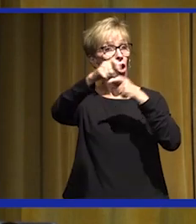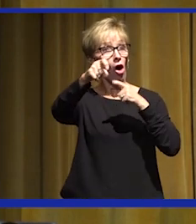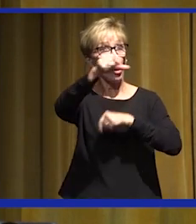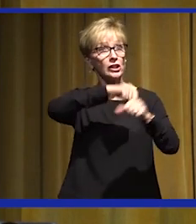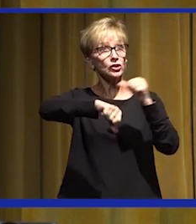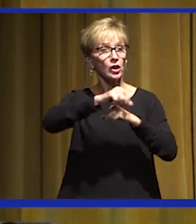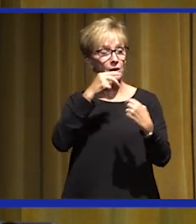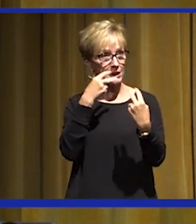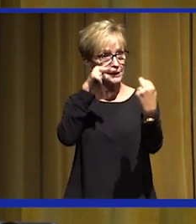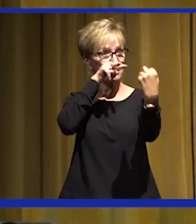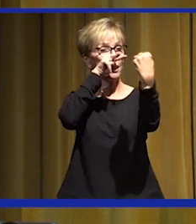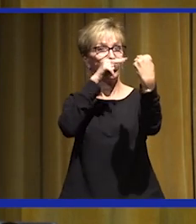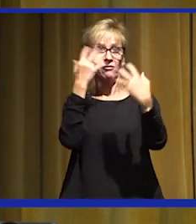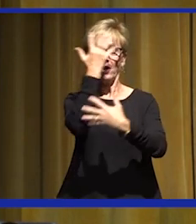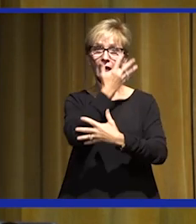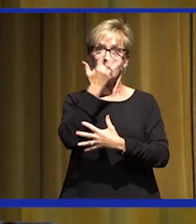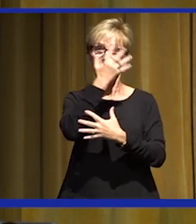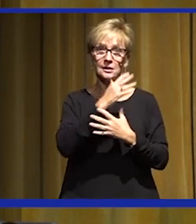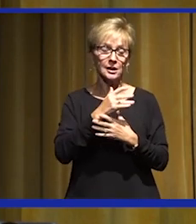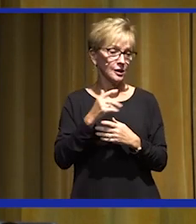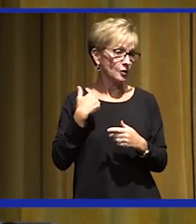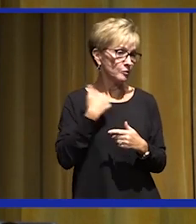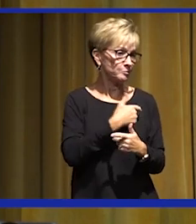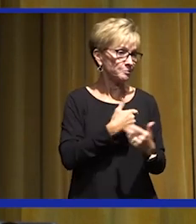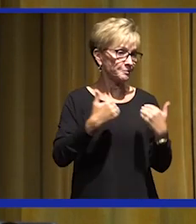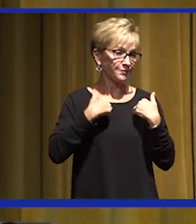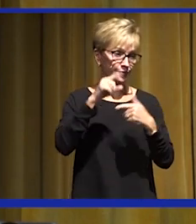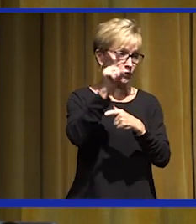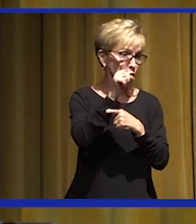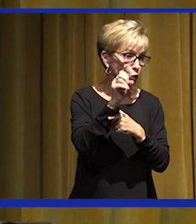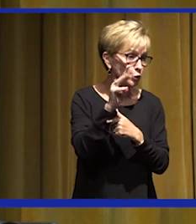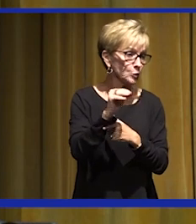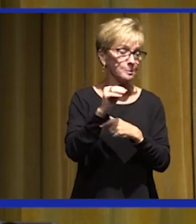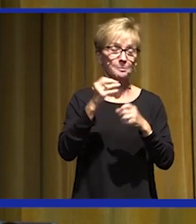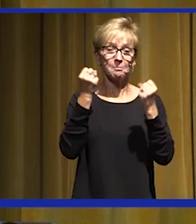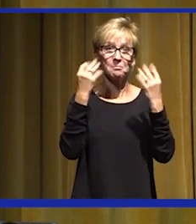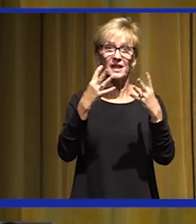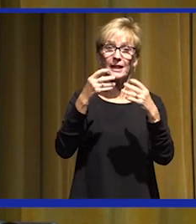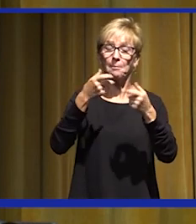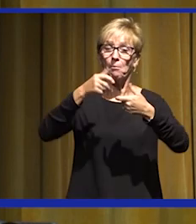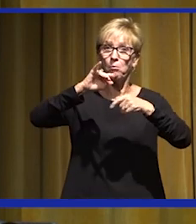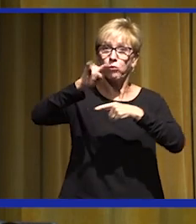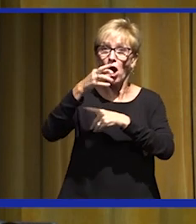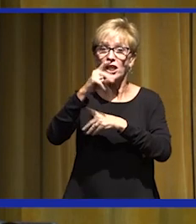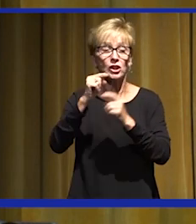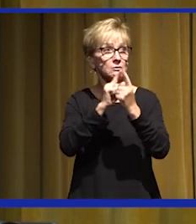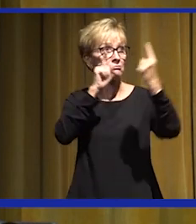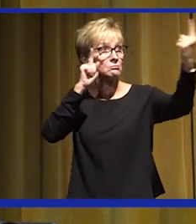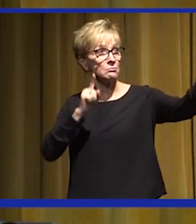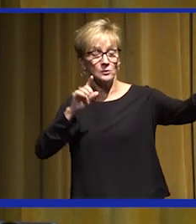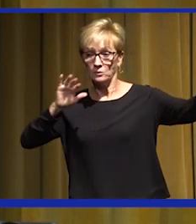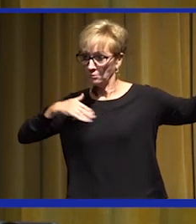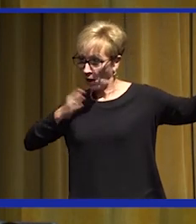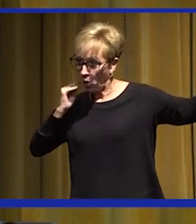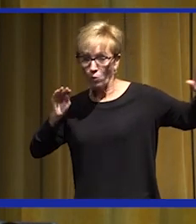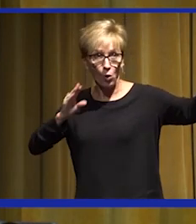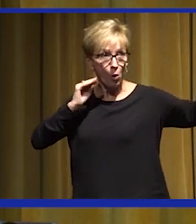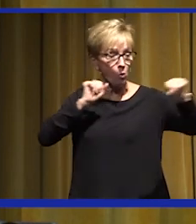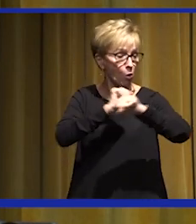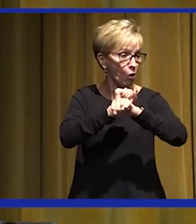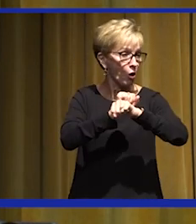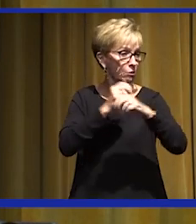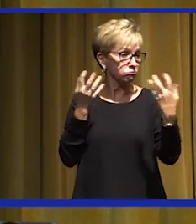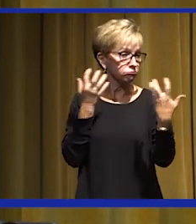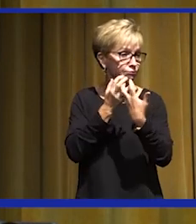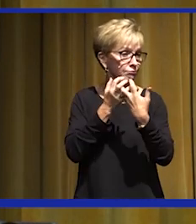how to collaborate remotely on group projects, and made Zoom a popular verb. In fact, although I would give anything to hug